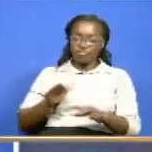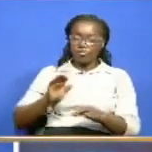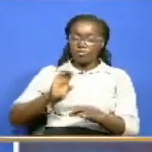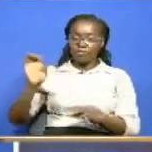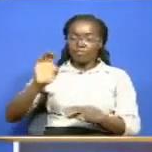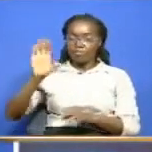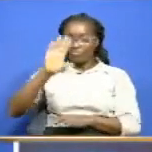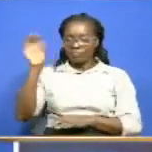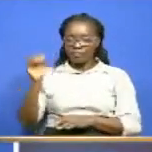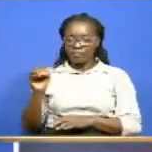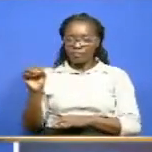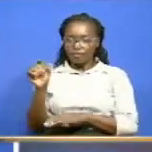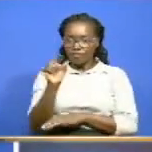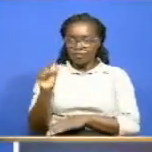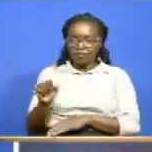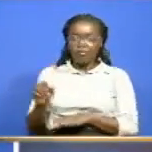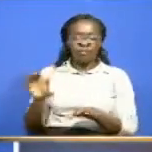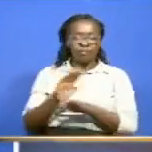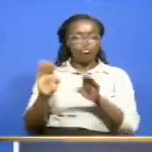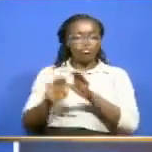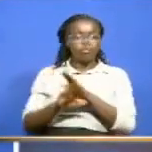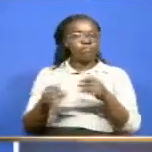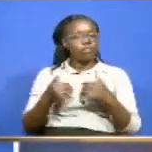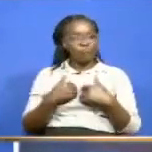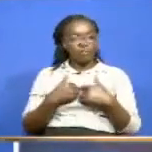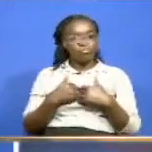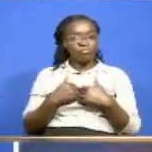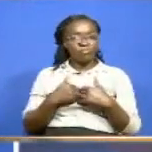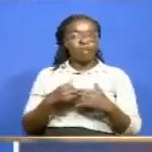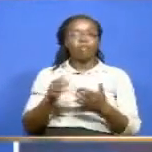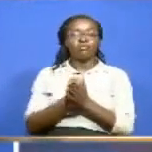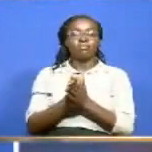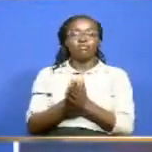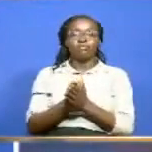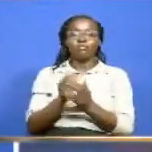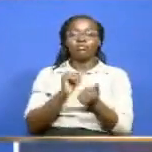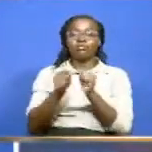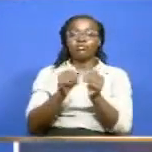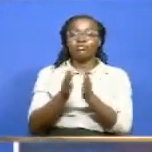region have what it takes to sit on the table among the League of Men.